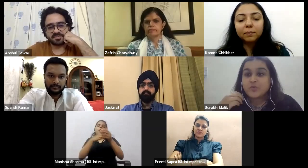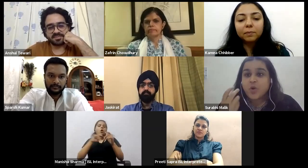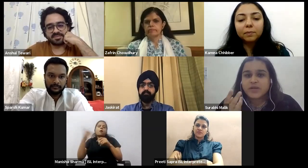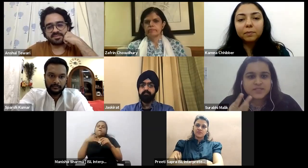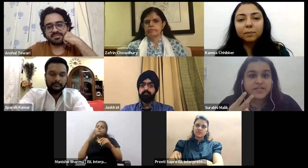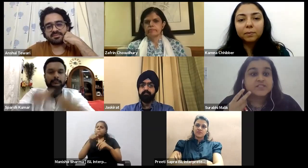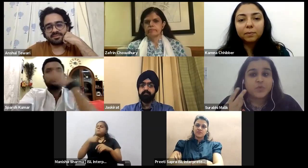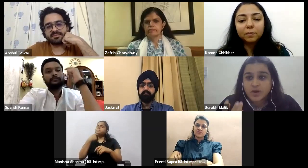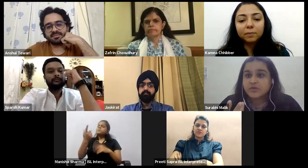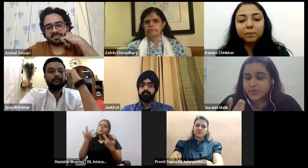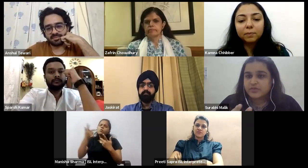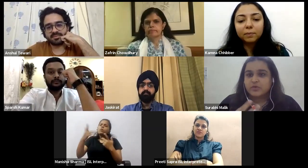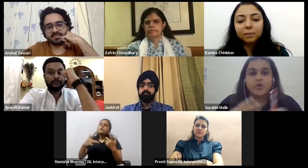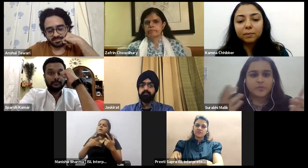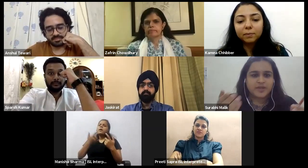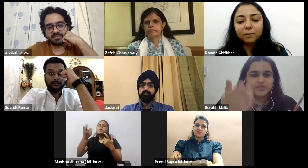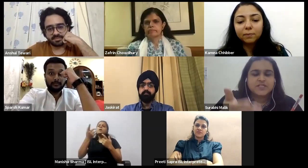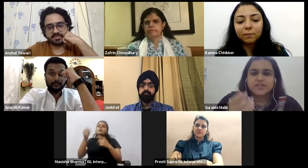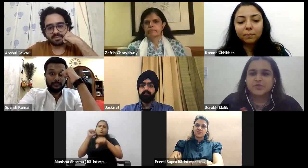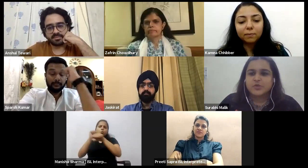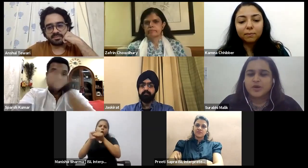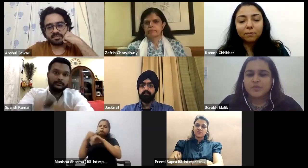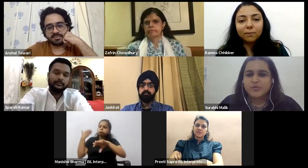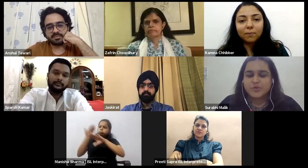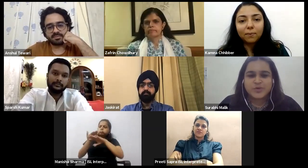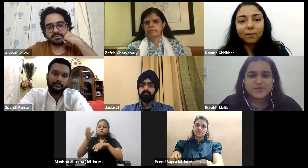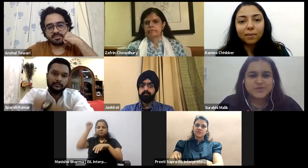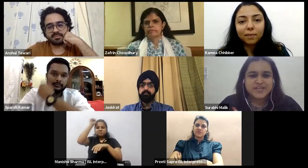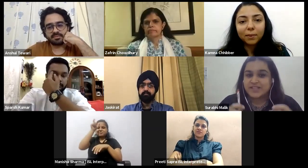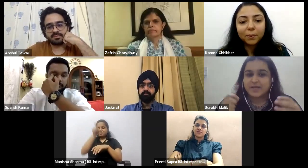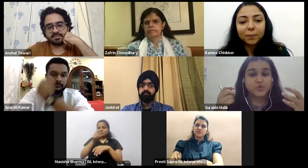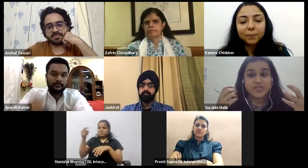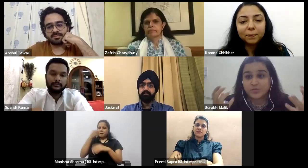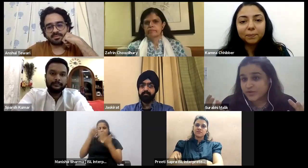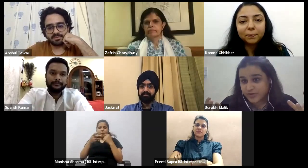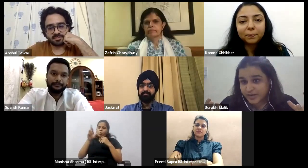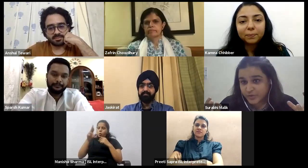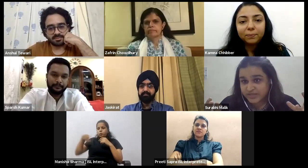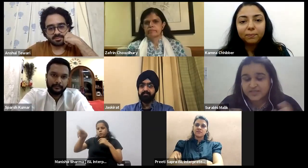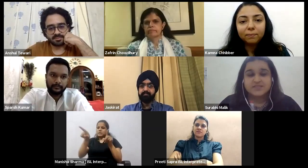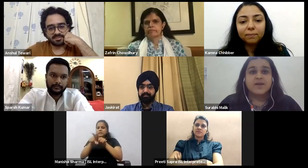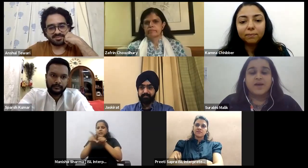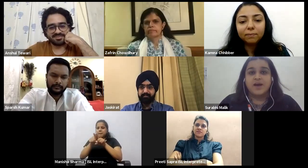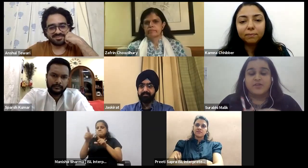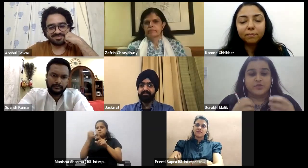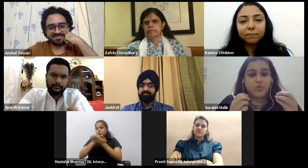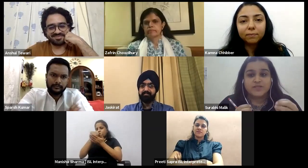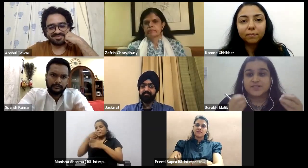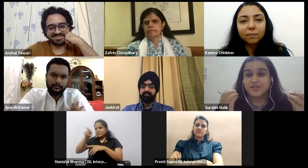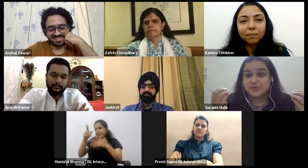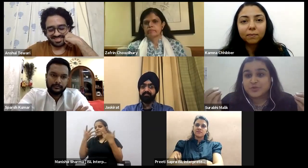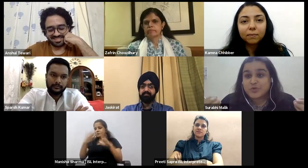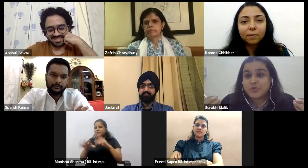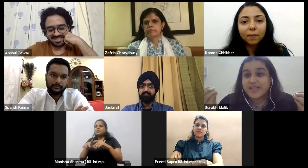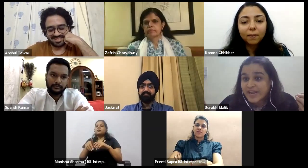with them, what is it that has worked with, a lot, just Kirat, would totally, second that. I'm sure he would have tried doing this. What is